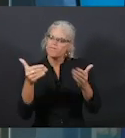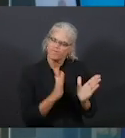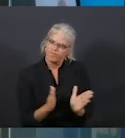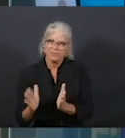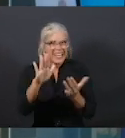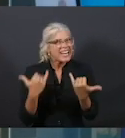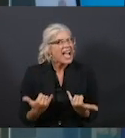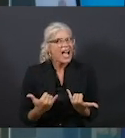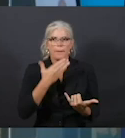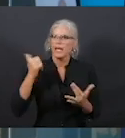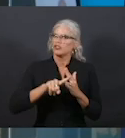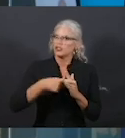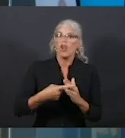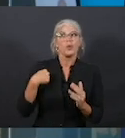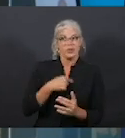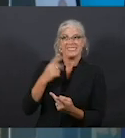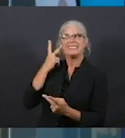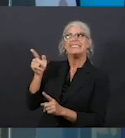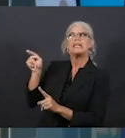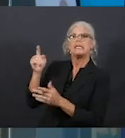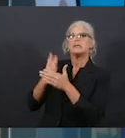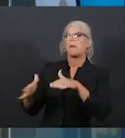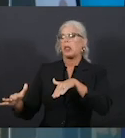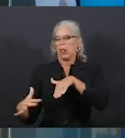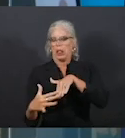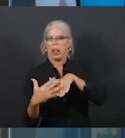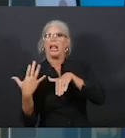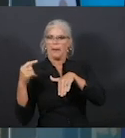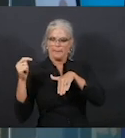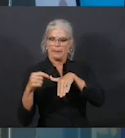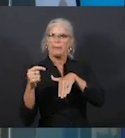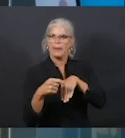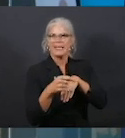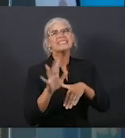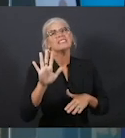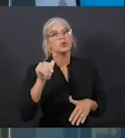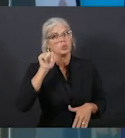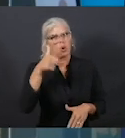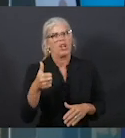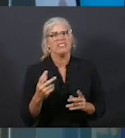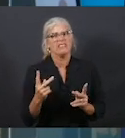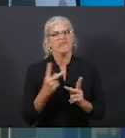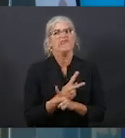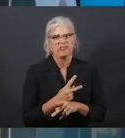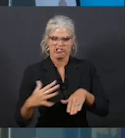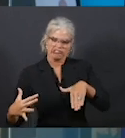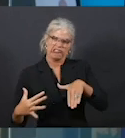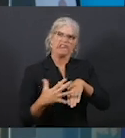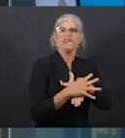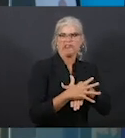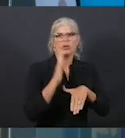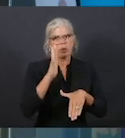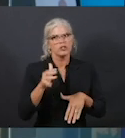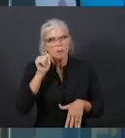from the far-flung parts of the storm. We anticipate tomorrow we're going to see it make landfall. It is